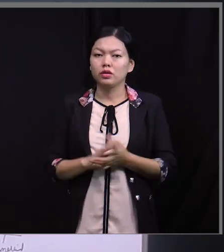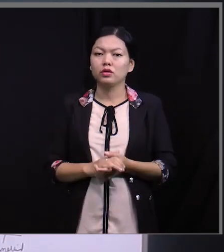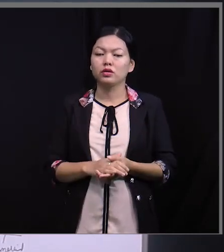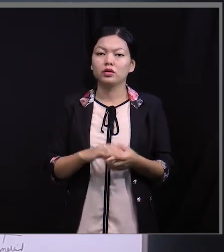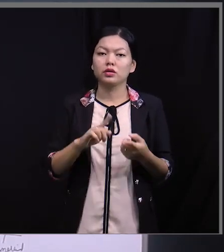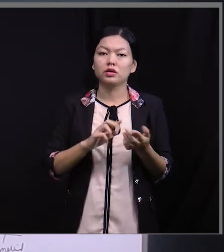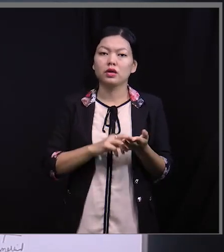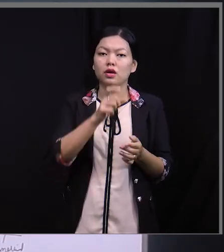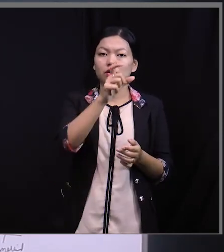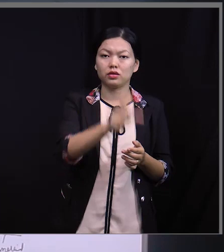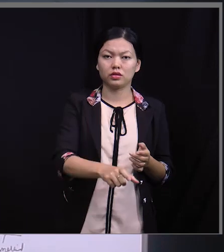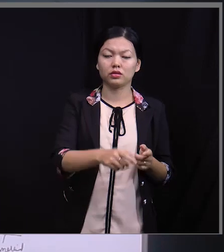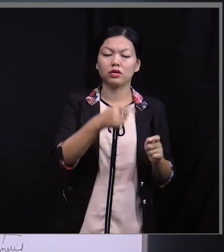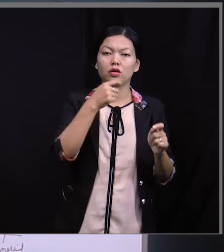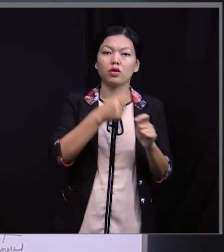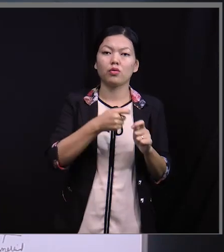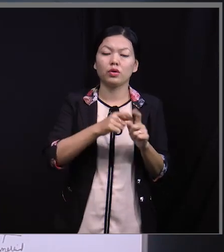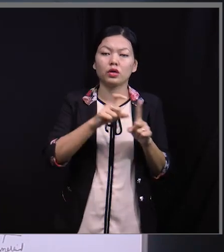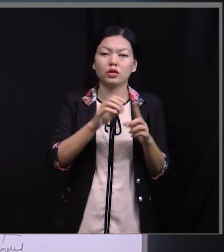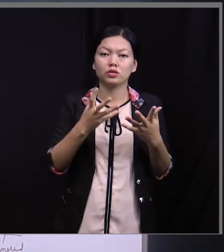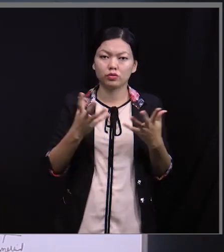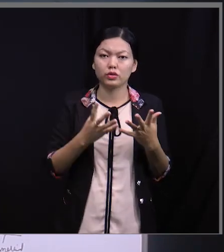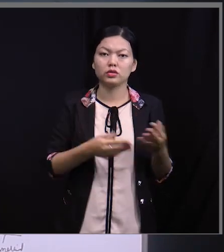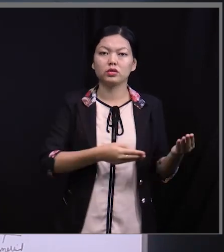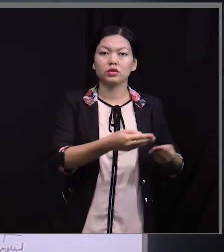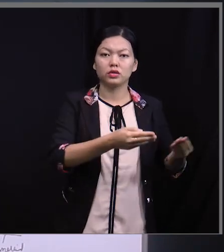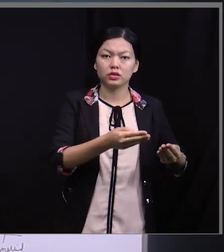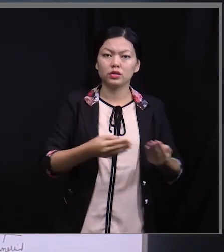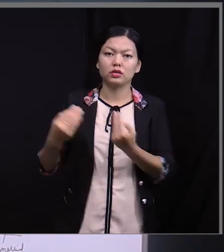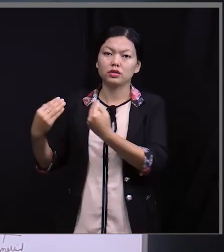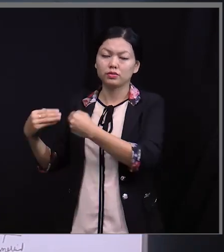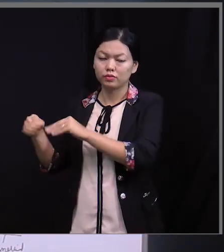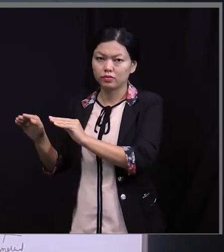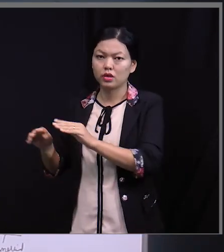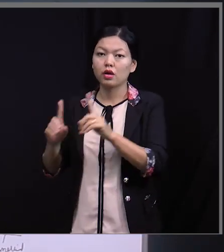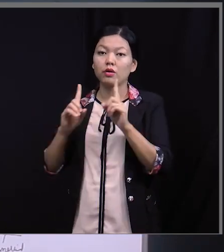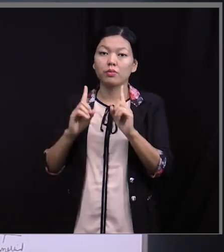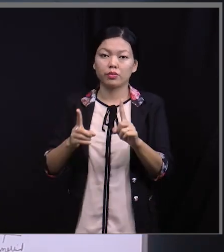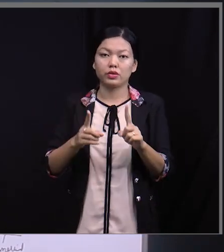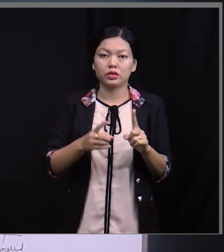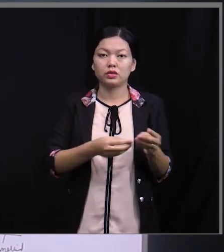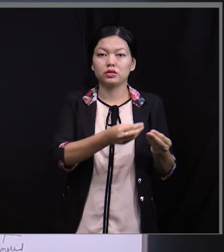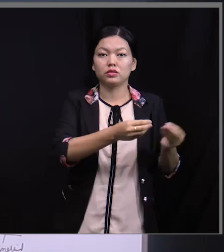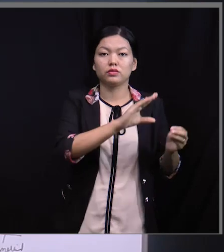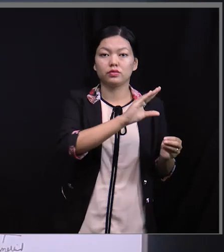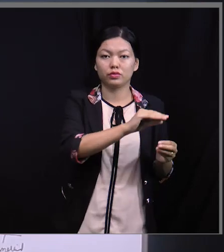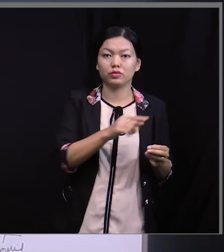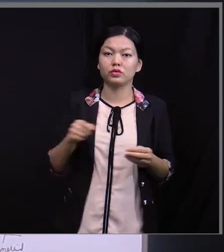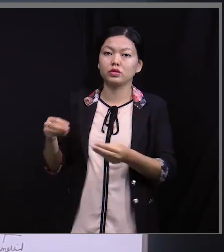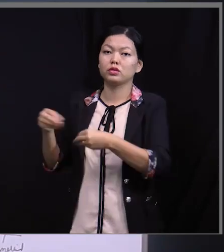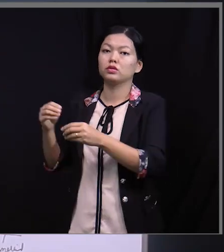to come up with a particular product and earn profit. Another entrepreneur, that is Peter F. Drucker,